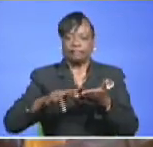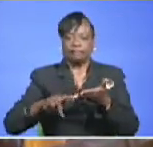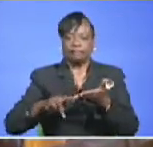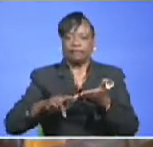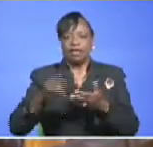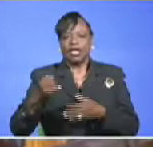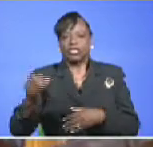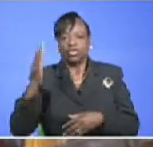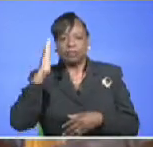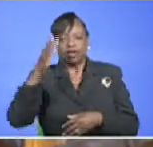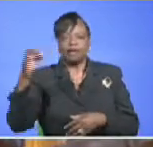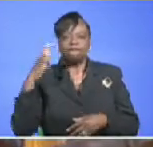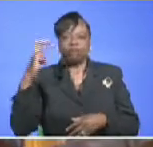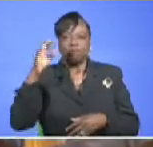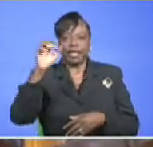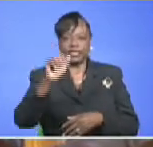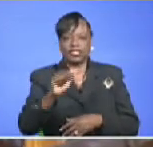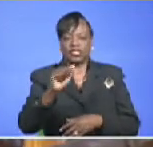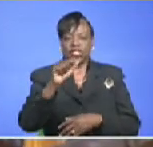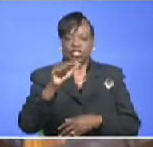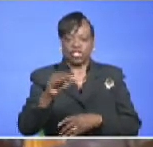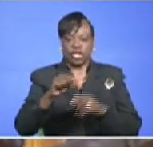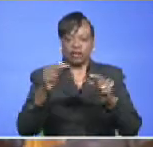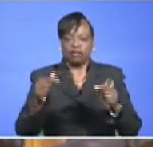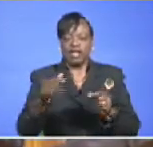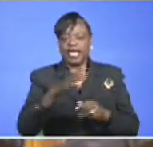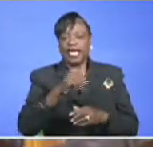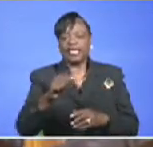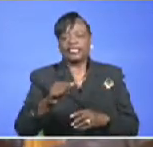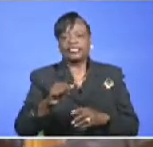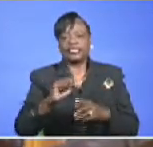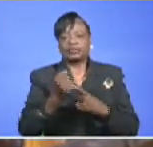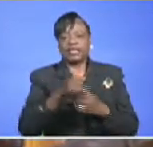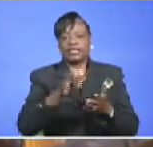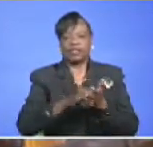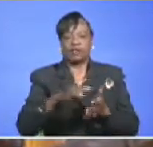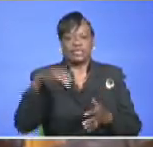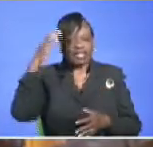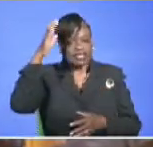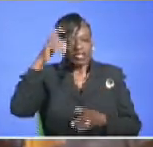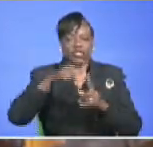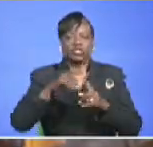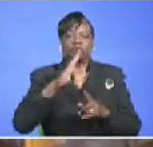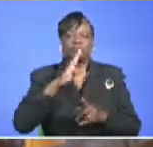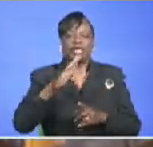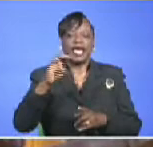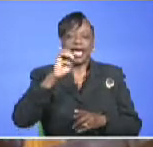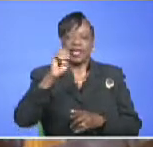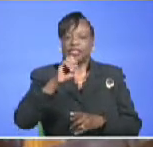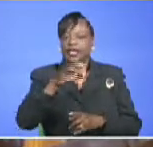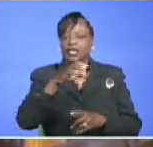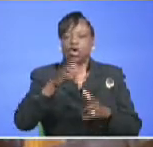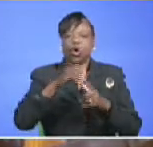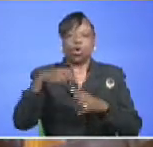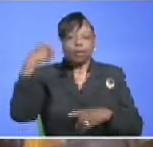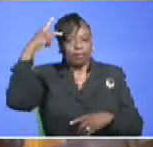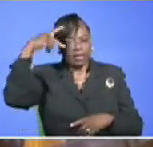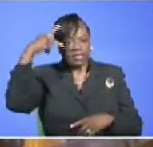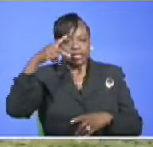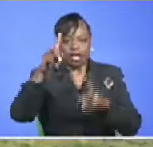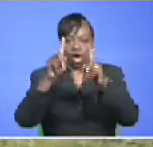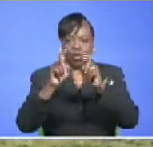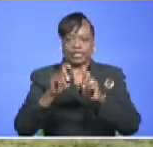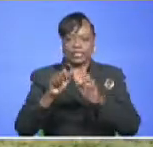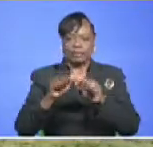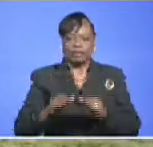former attorneys general in circumstances which were considered to be ethically or politically